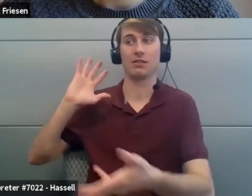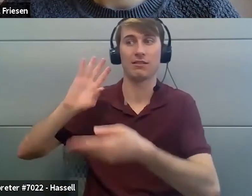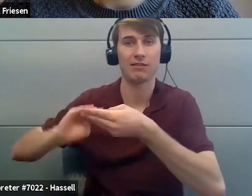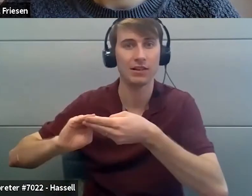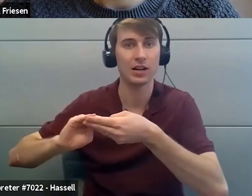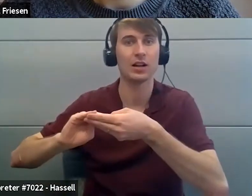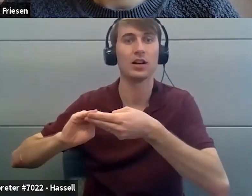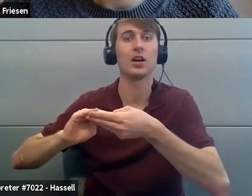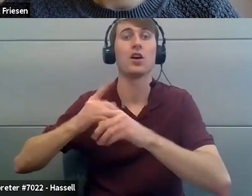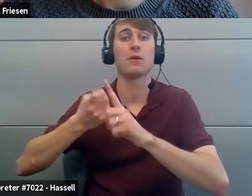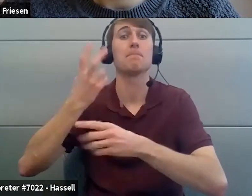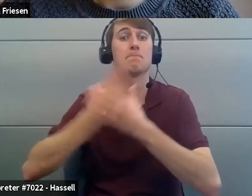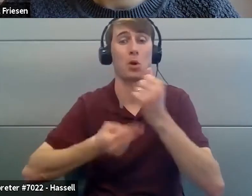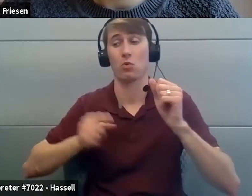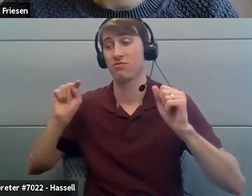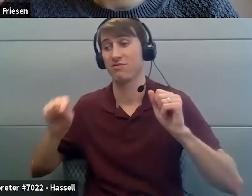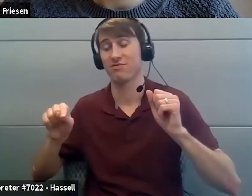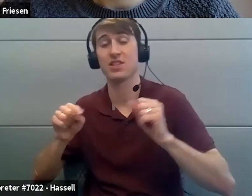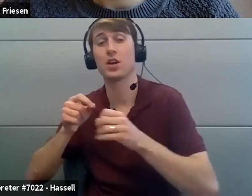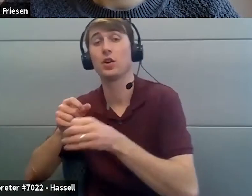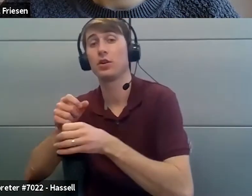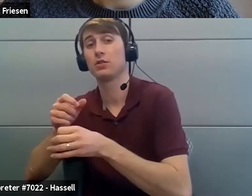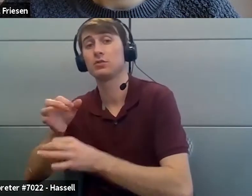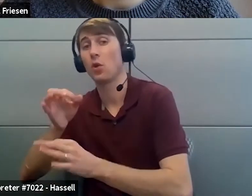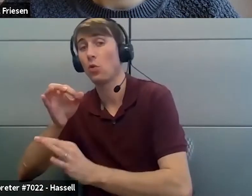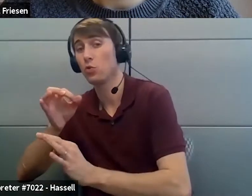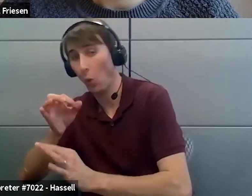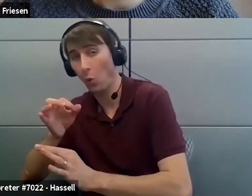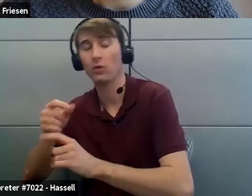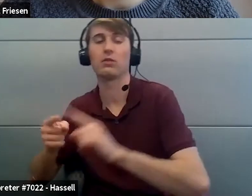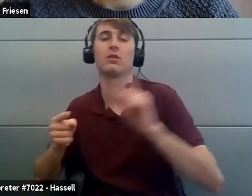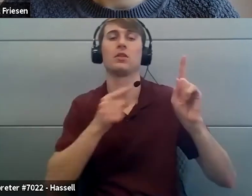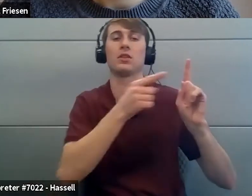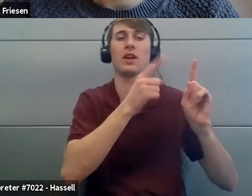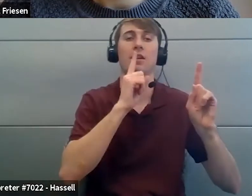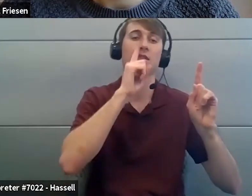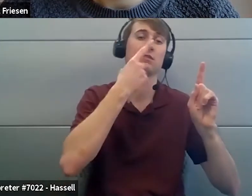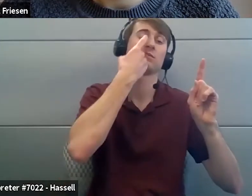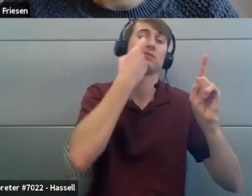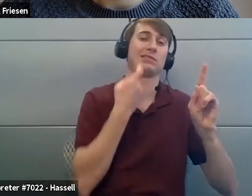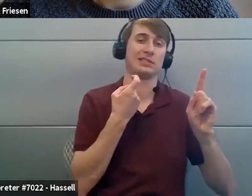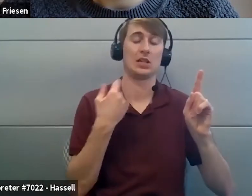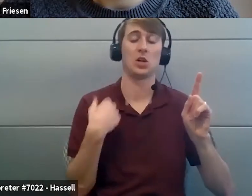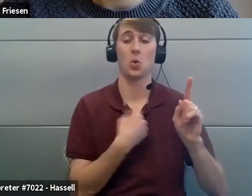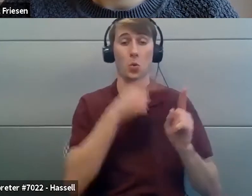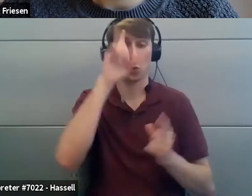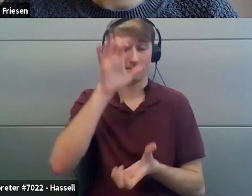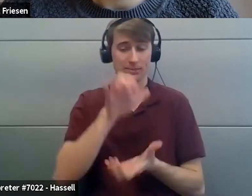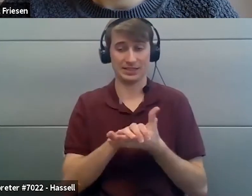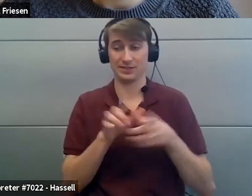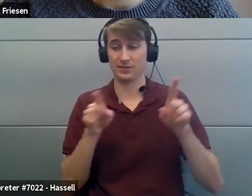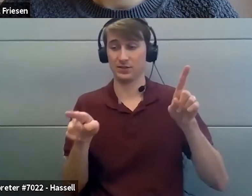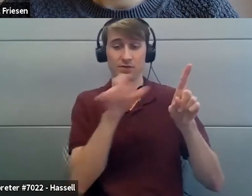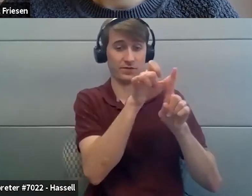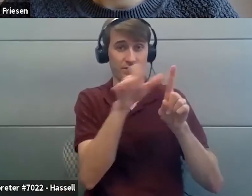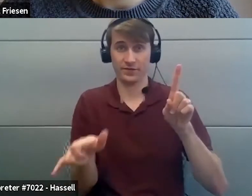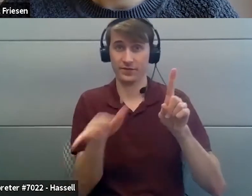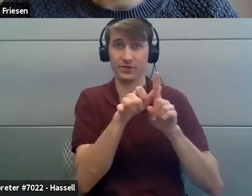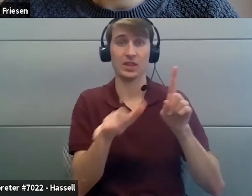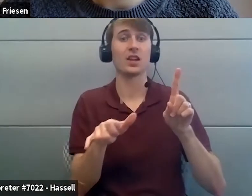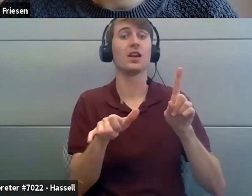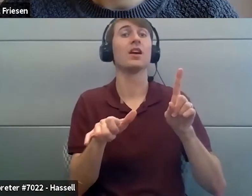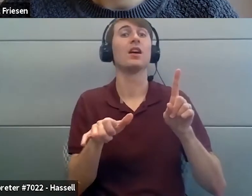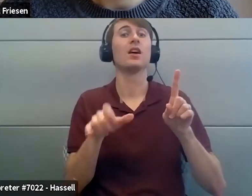absolutely believe that there's even 100% qualitative agreement between the